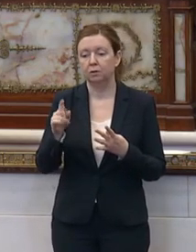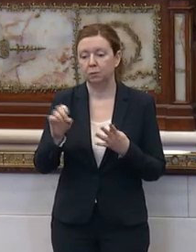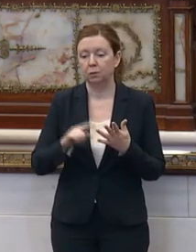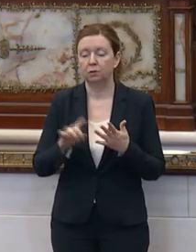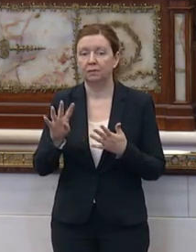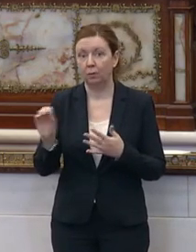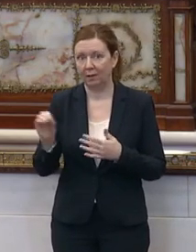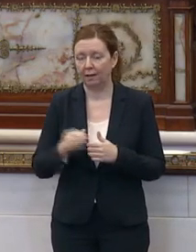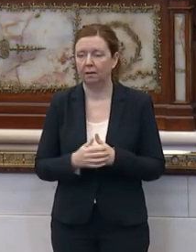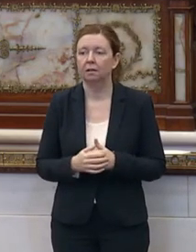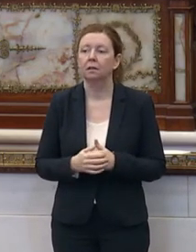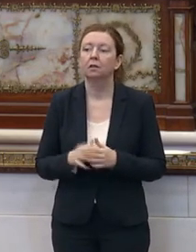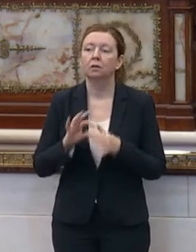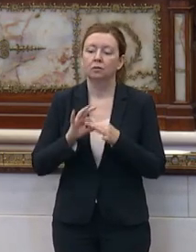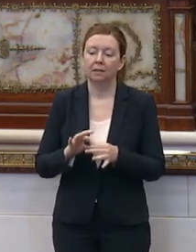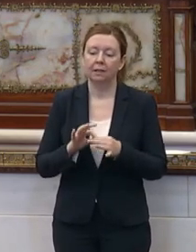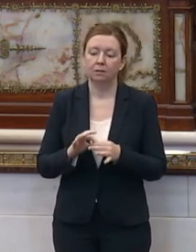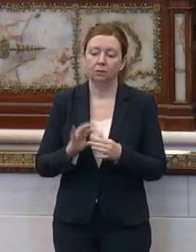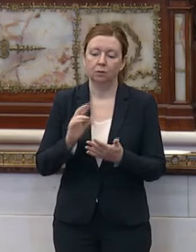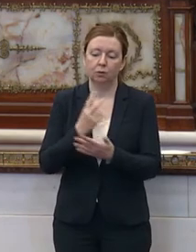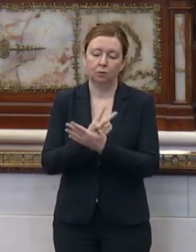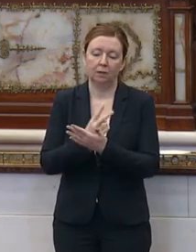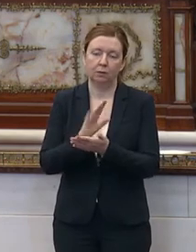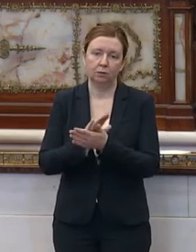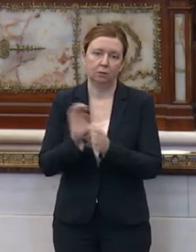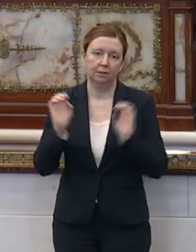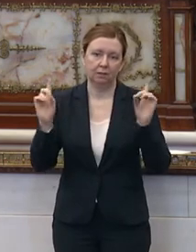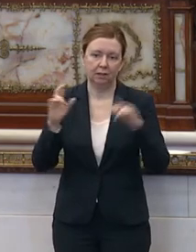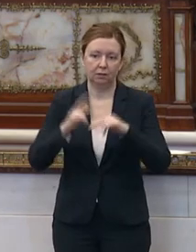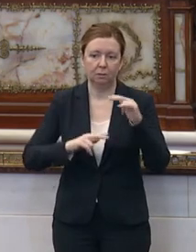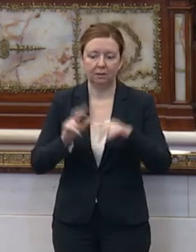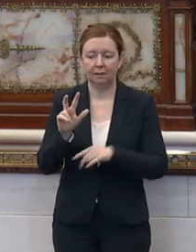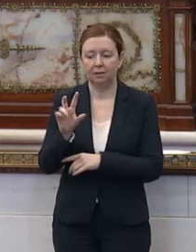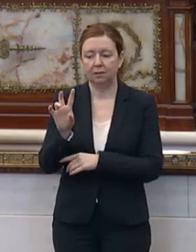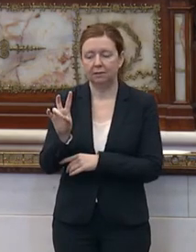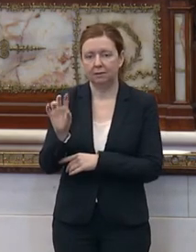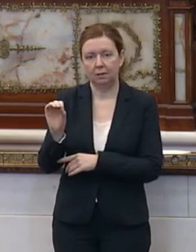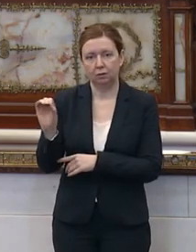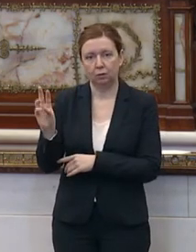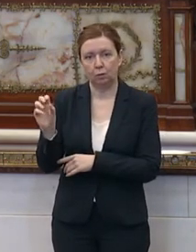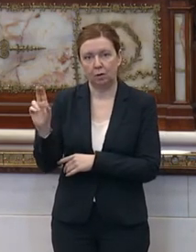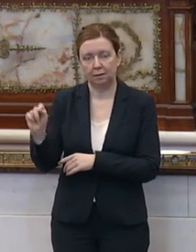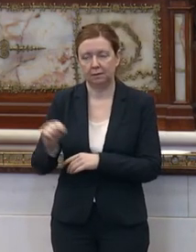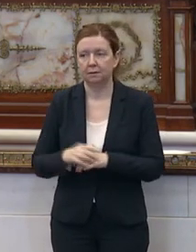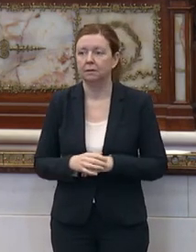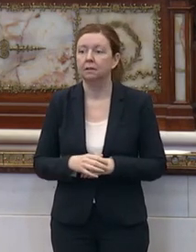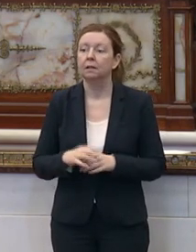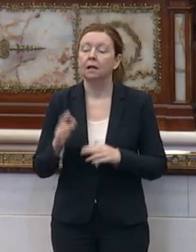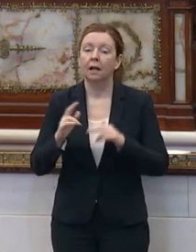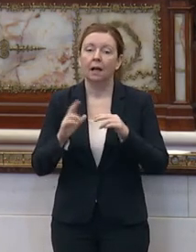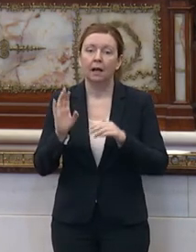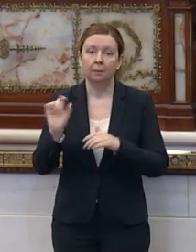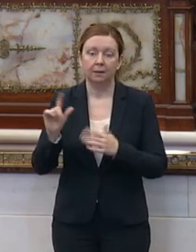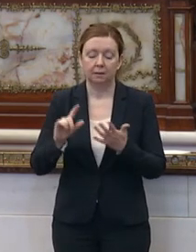and 40th Street, related to the Graduate School of Education building at 3700 Walnut Street. And bill